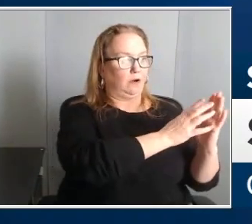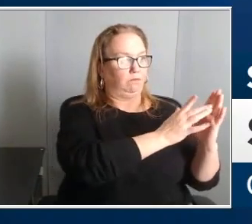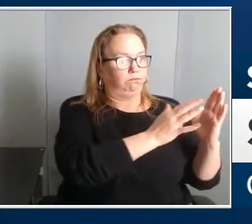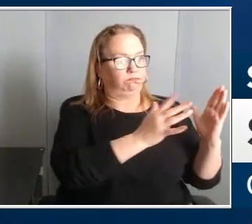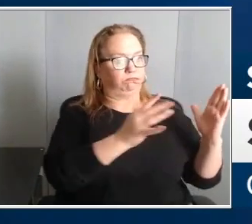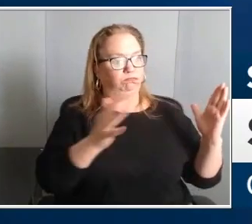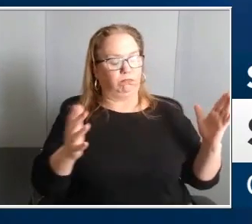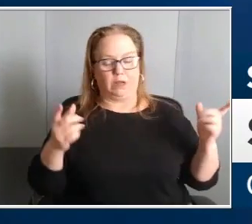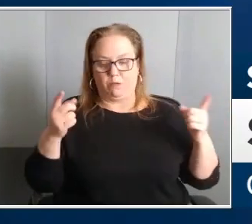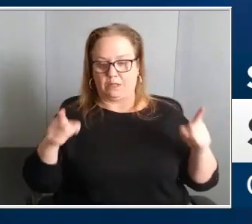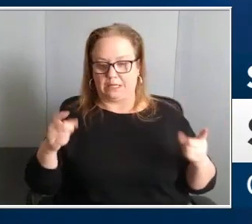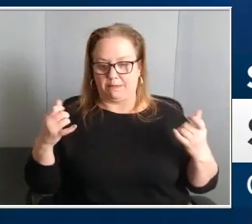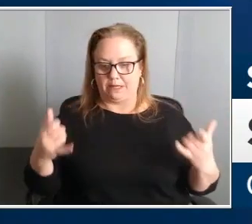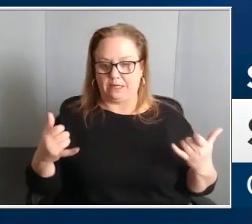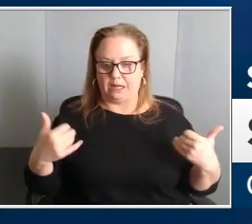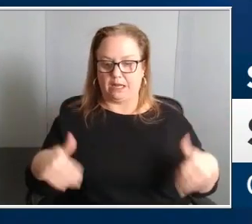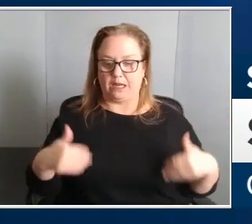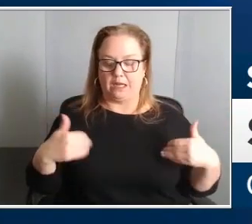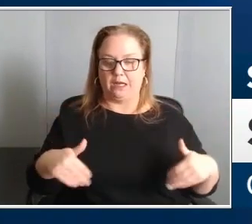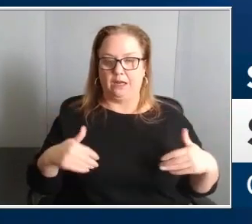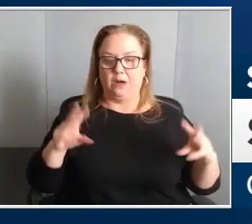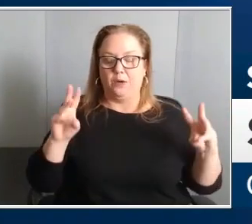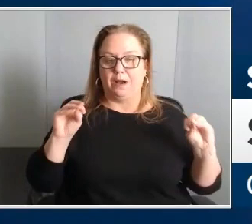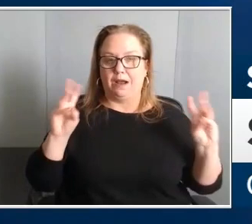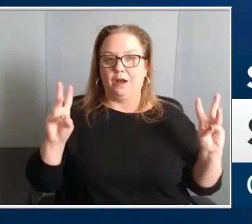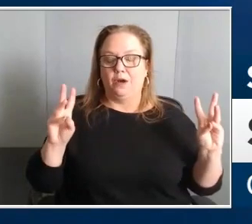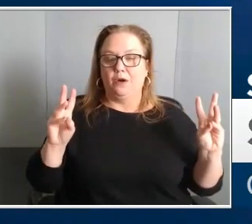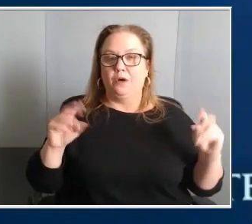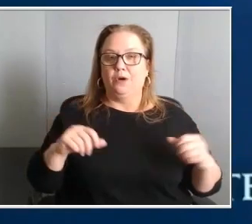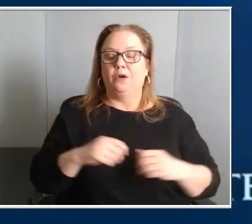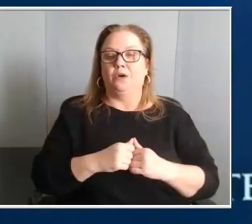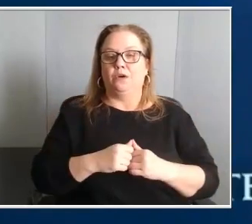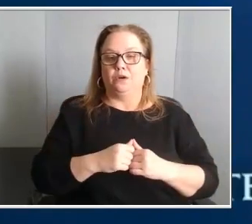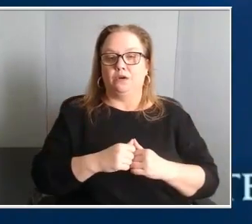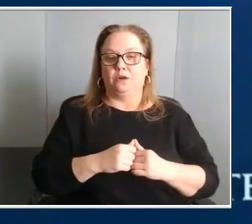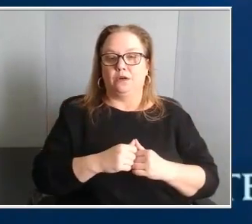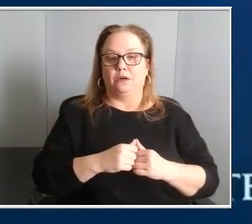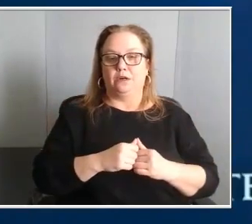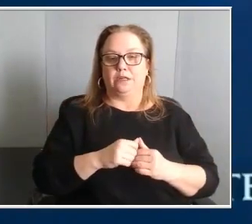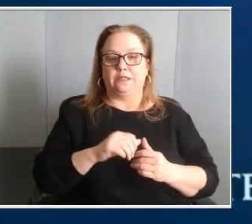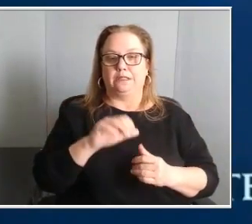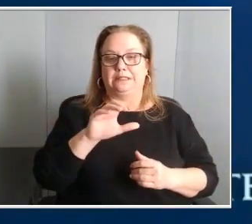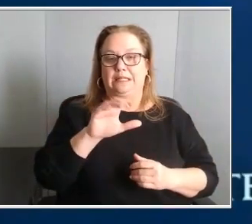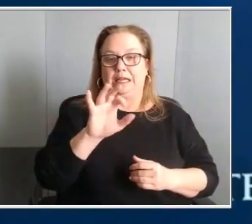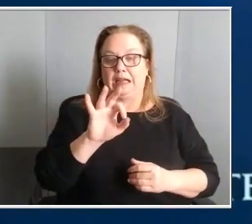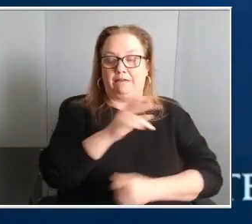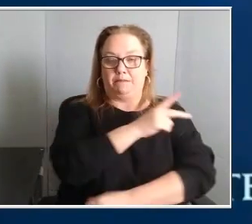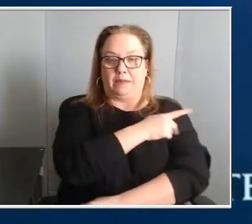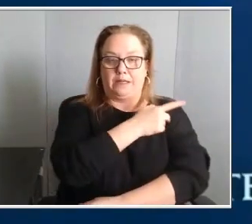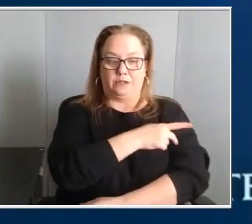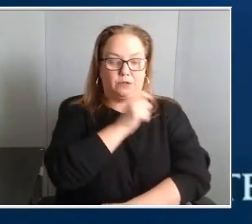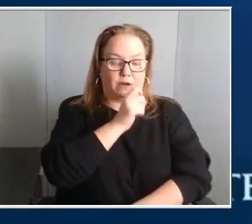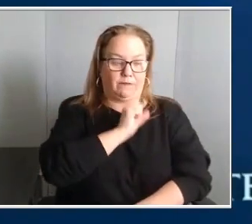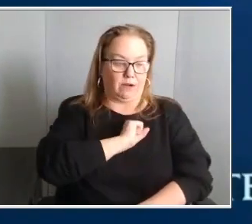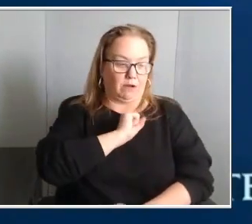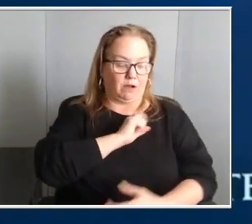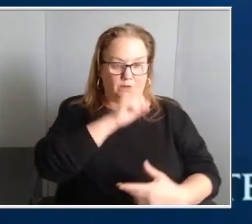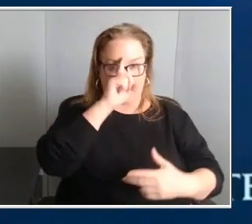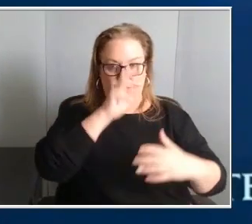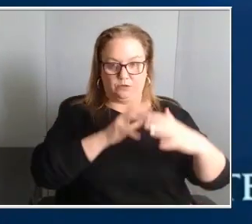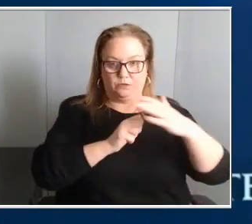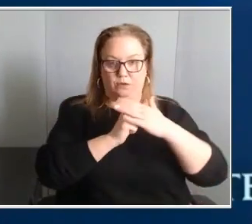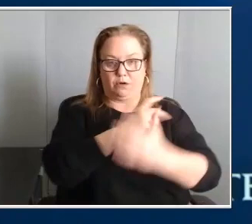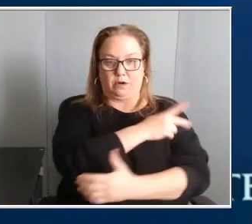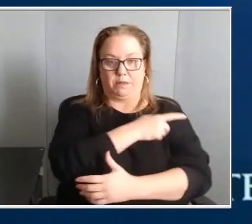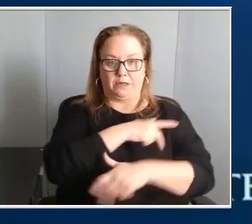today, it's quite the journey. Whether it's cystic fibrosis patients who don't have to cough, stroke patients who can